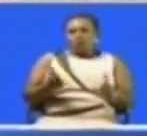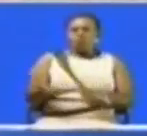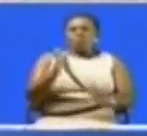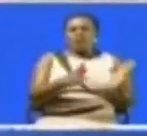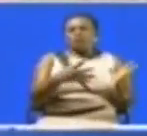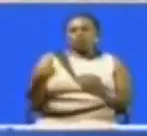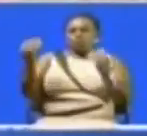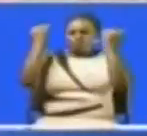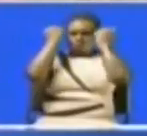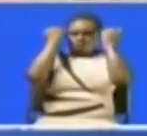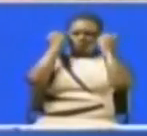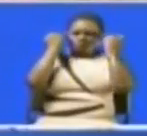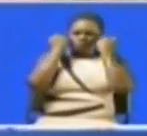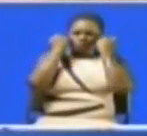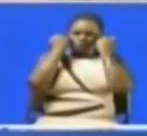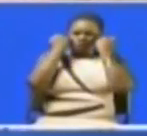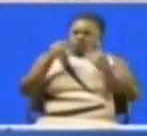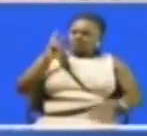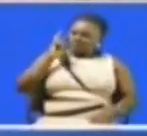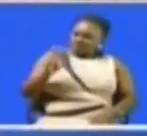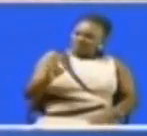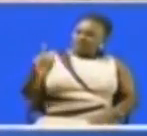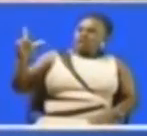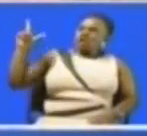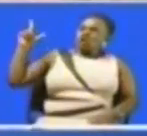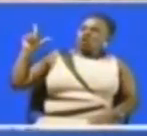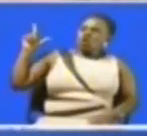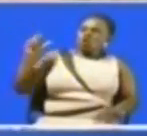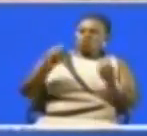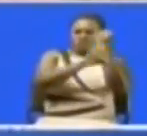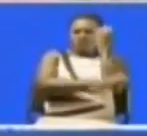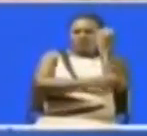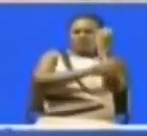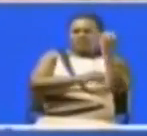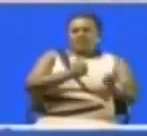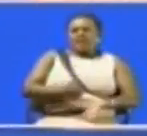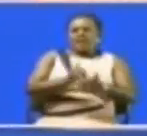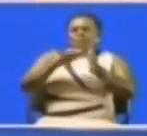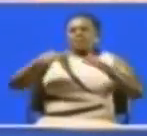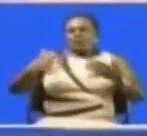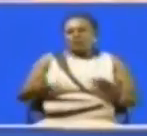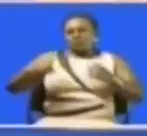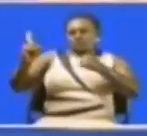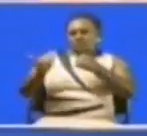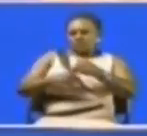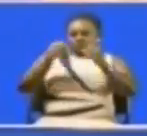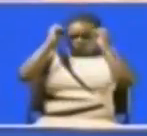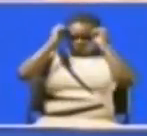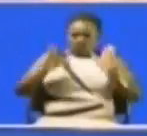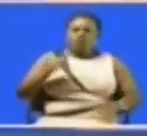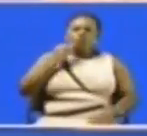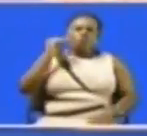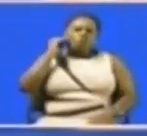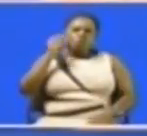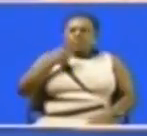kwenda mahakamani ili tuweze kuona kwamba sheria za inchi zinaweza kutusaidia namna gani. The six students remain at home as